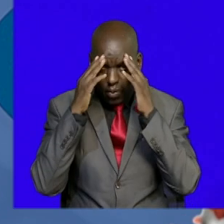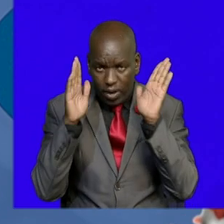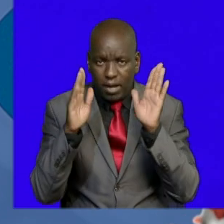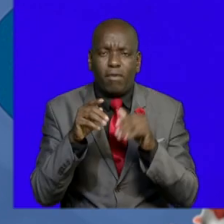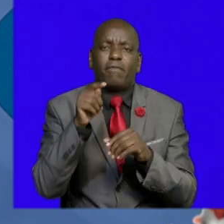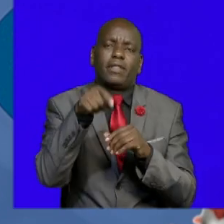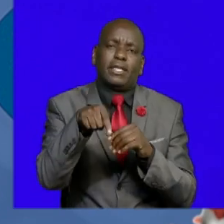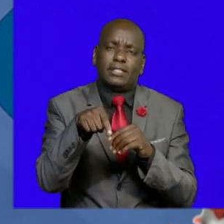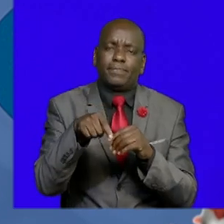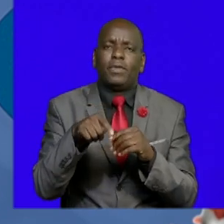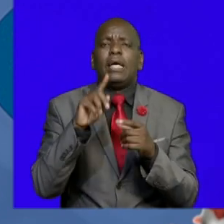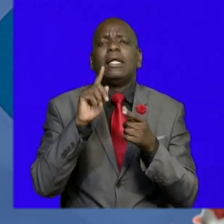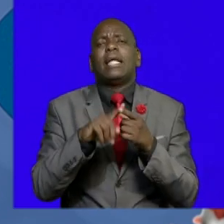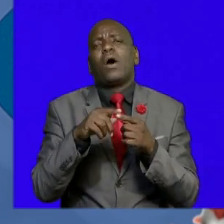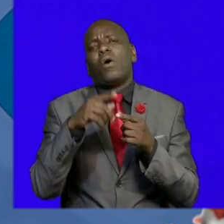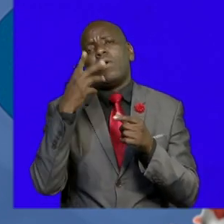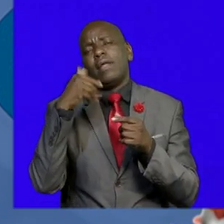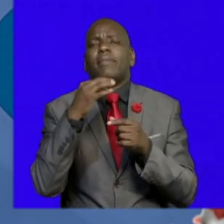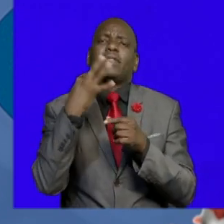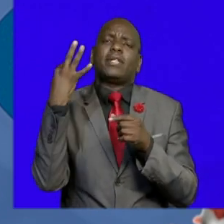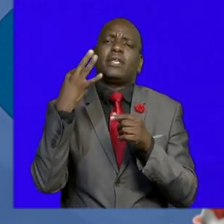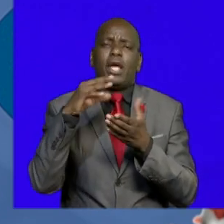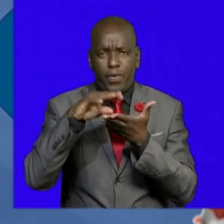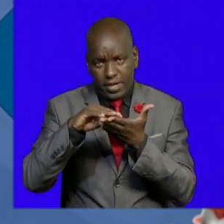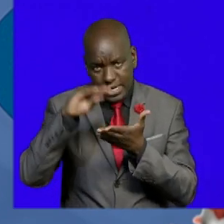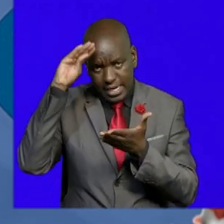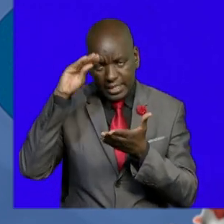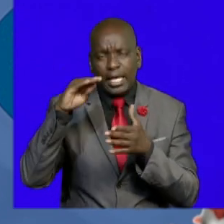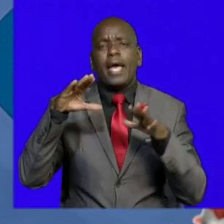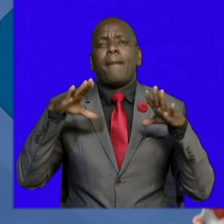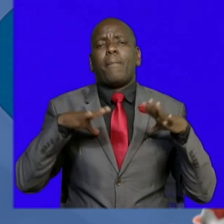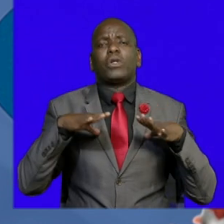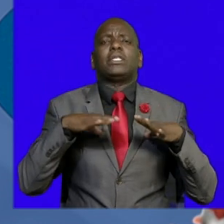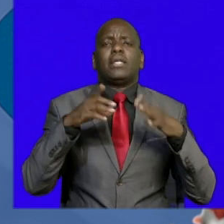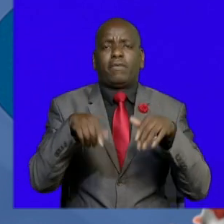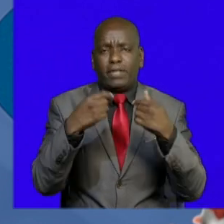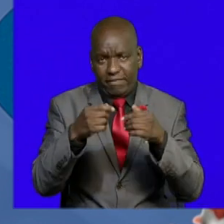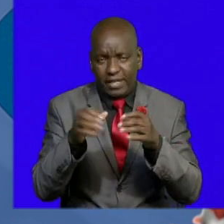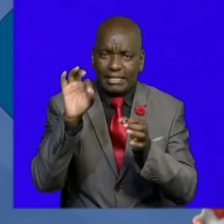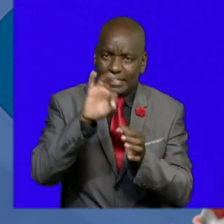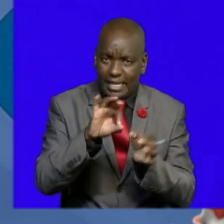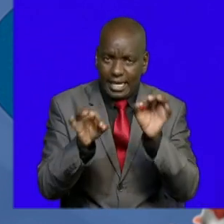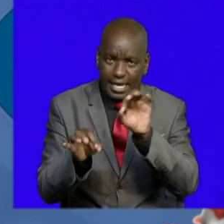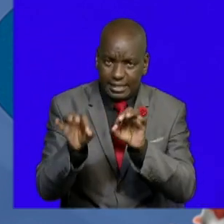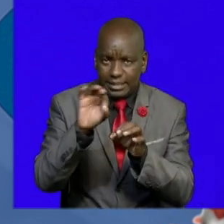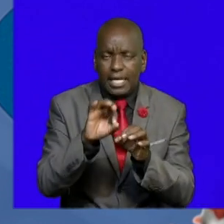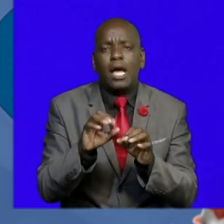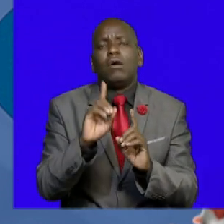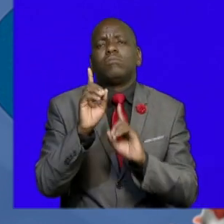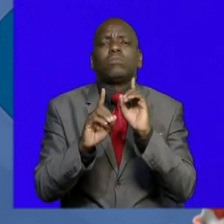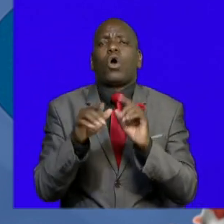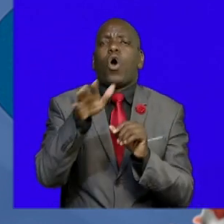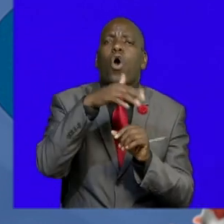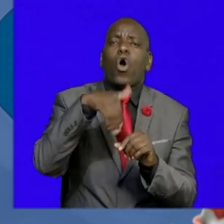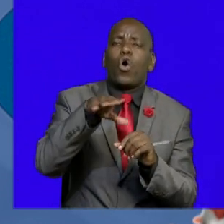of this. Third, we have learned the importance of being guided by science in everything that we